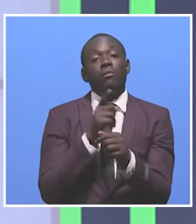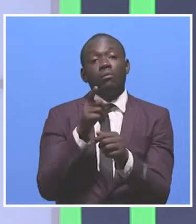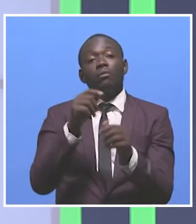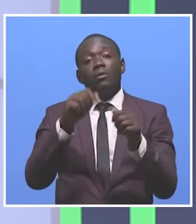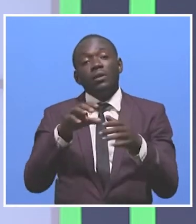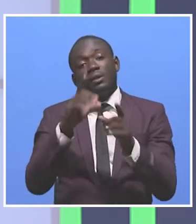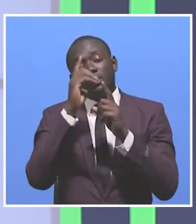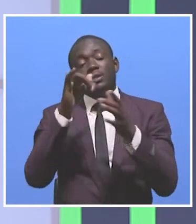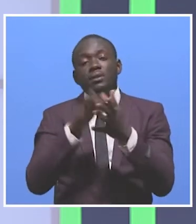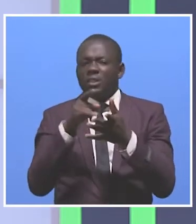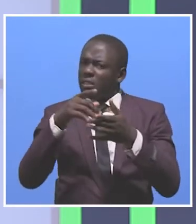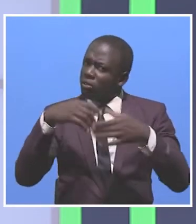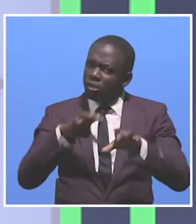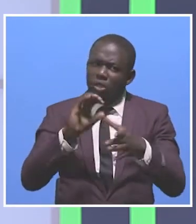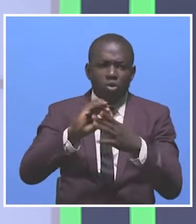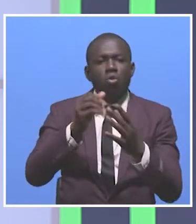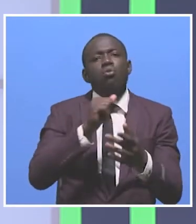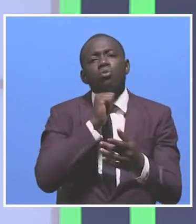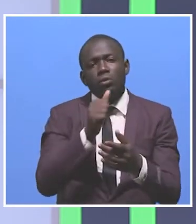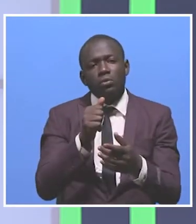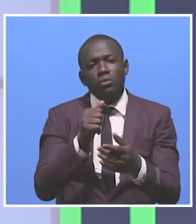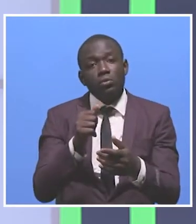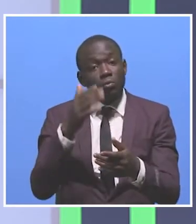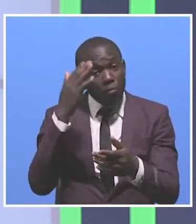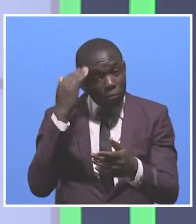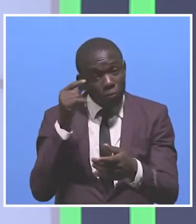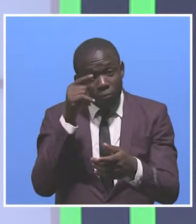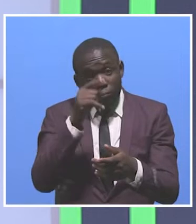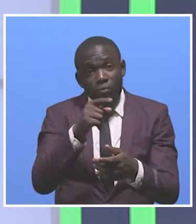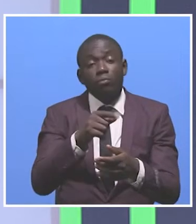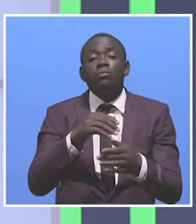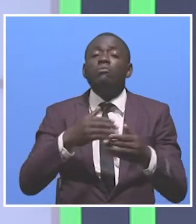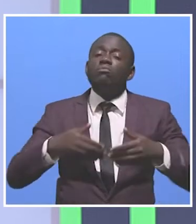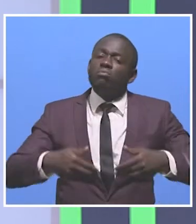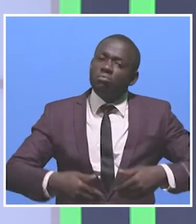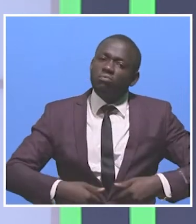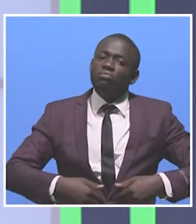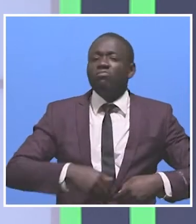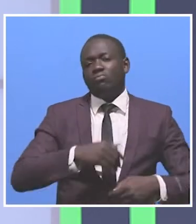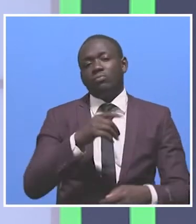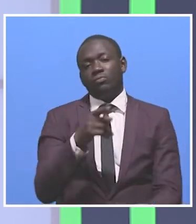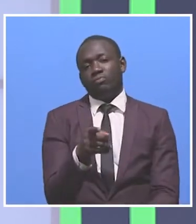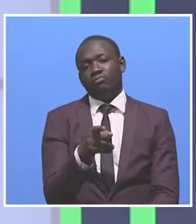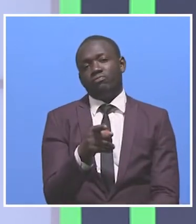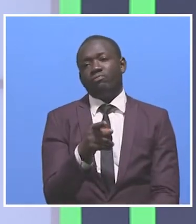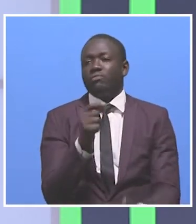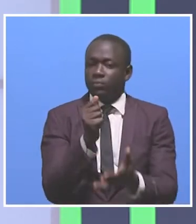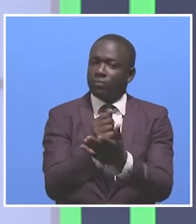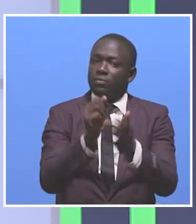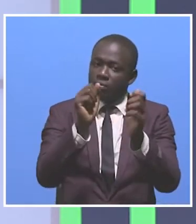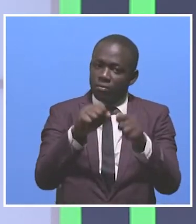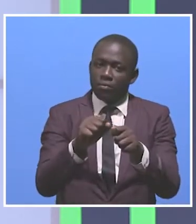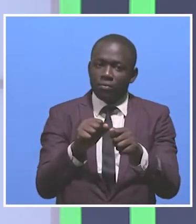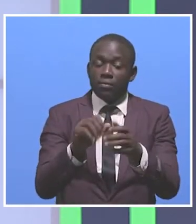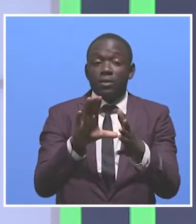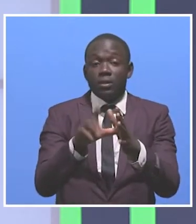too young that the pregnancy will be detrimental to their health. Then they can be helped to interrupt, and it's backed